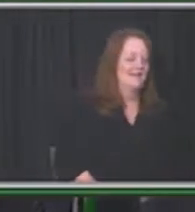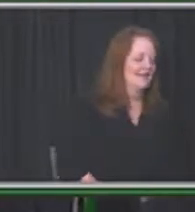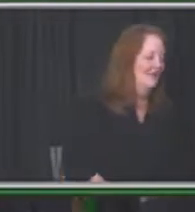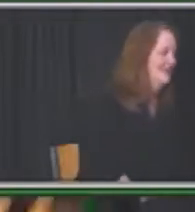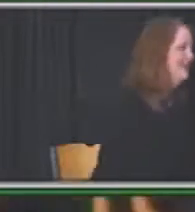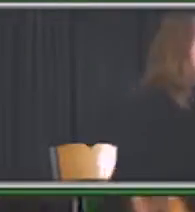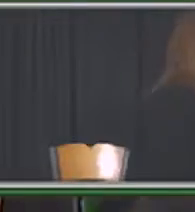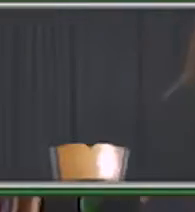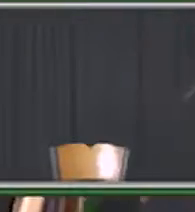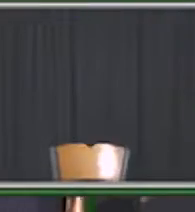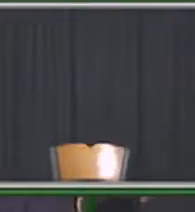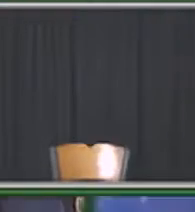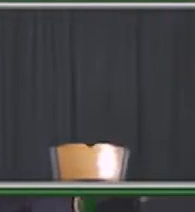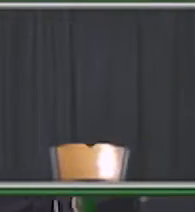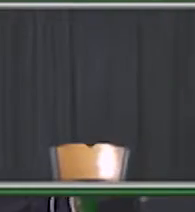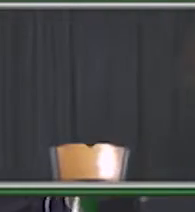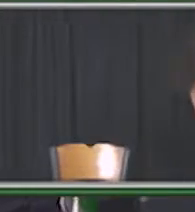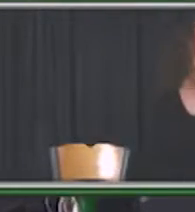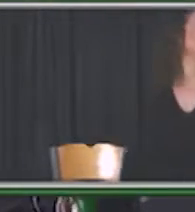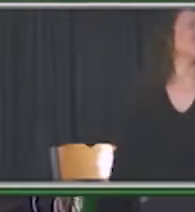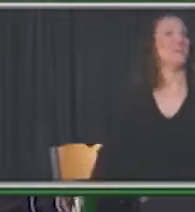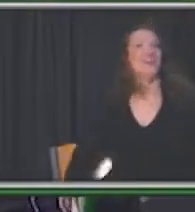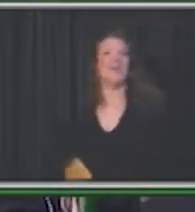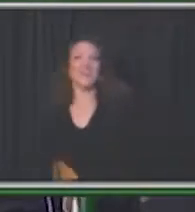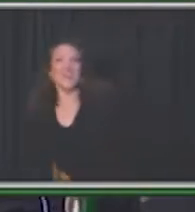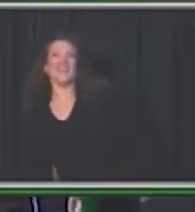Nicole Goodman.